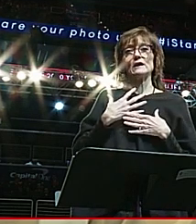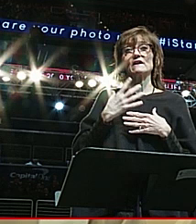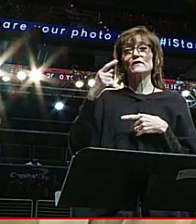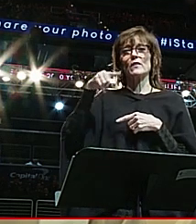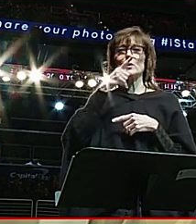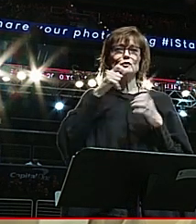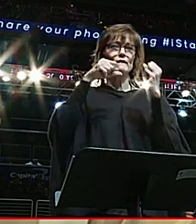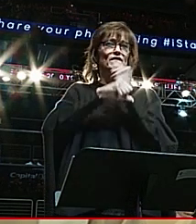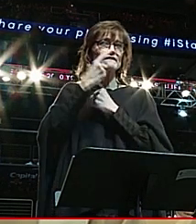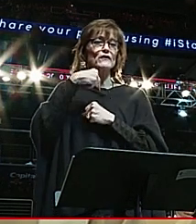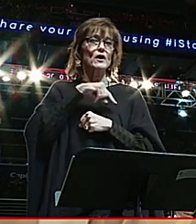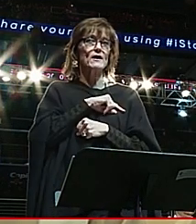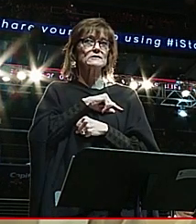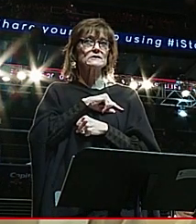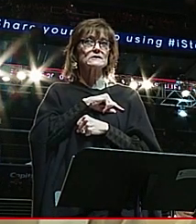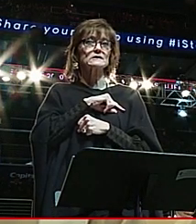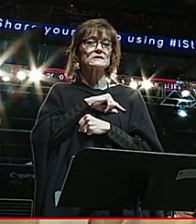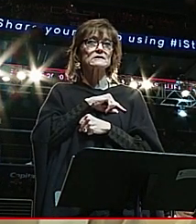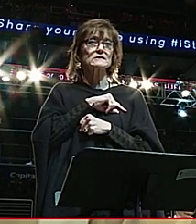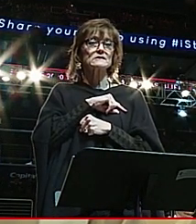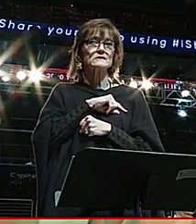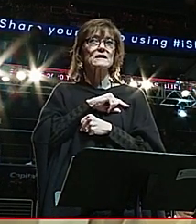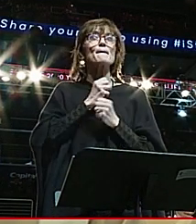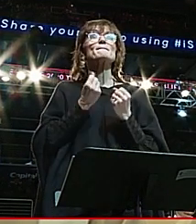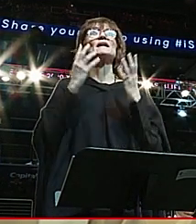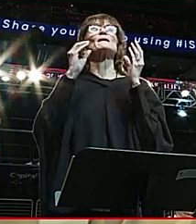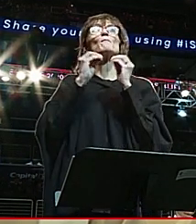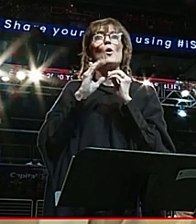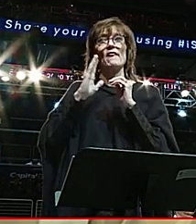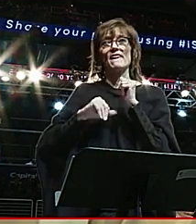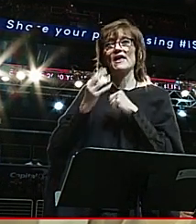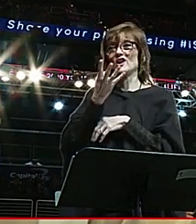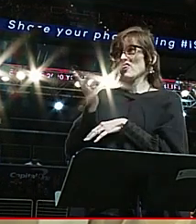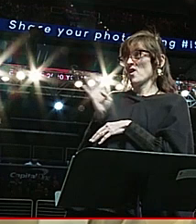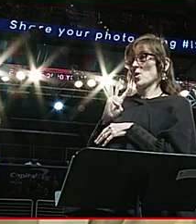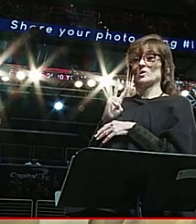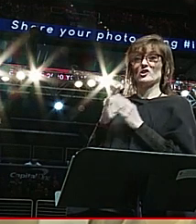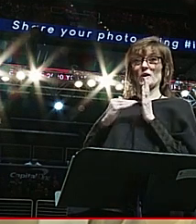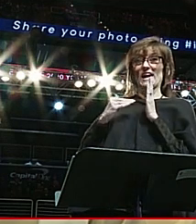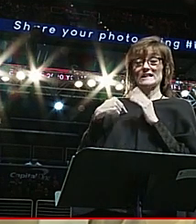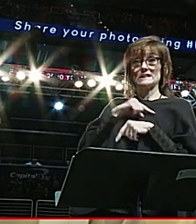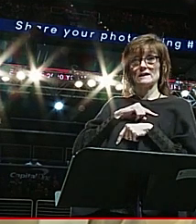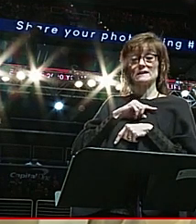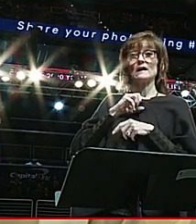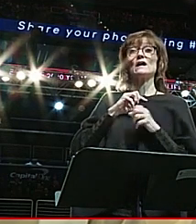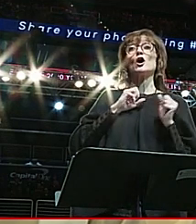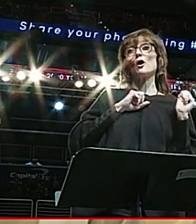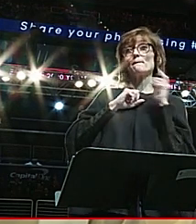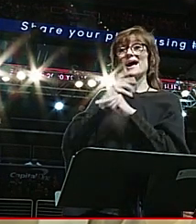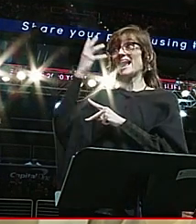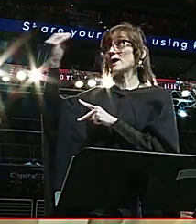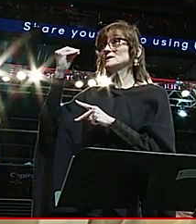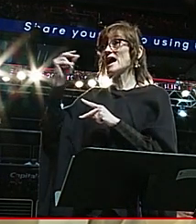us are many more than those who fight against us. Go back outside and look."